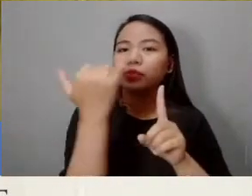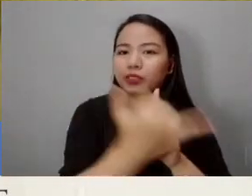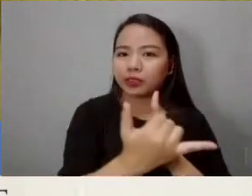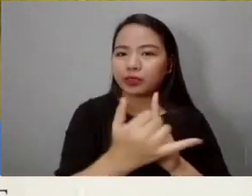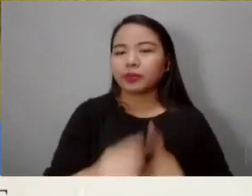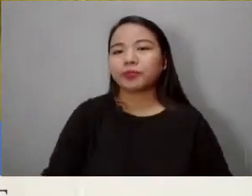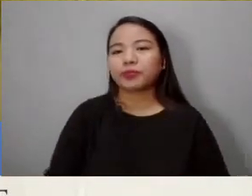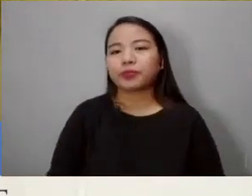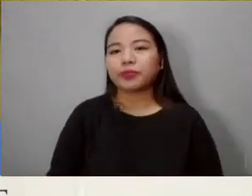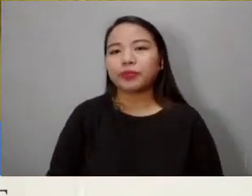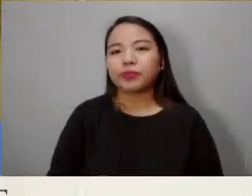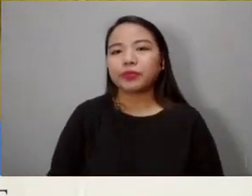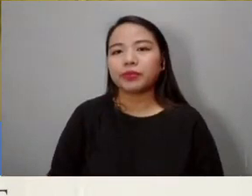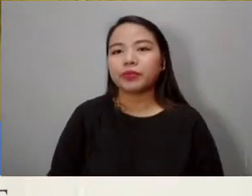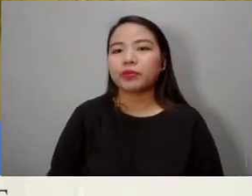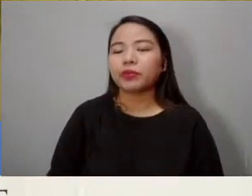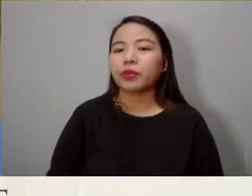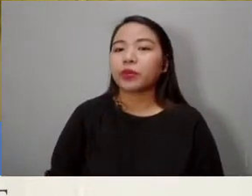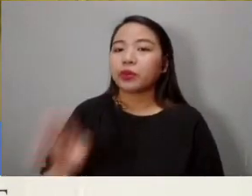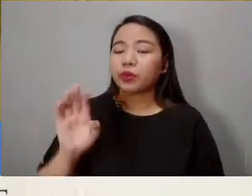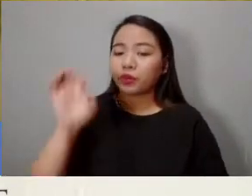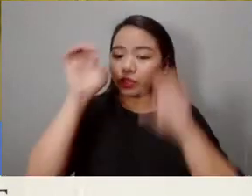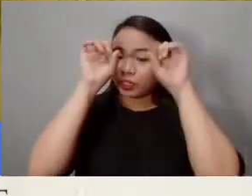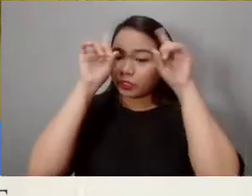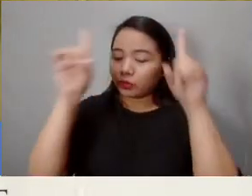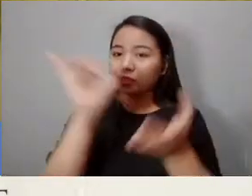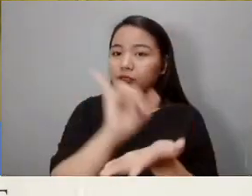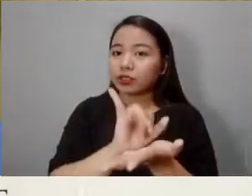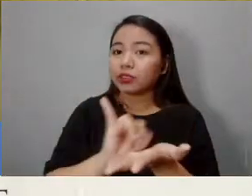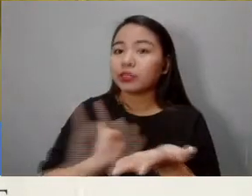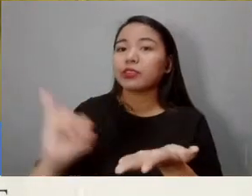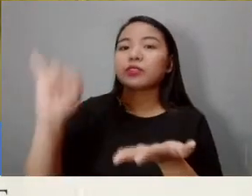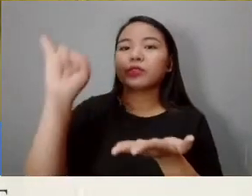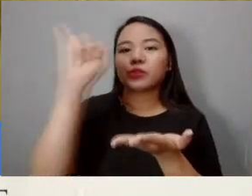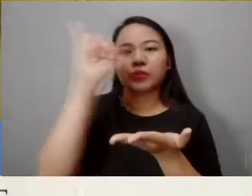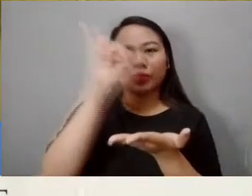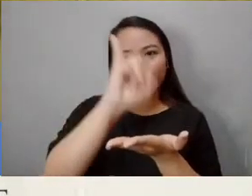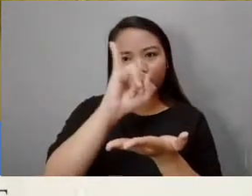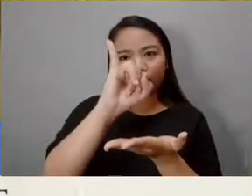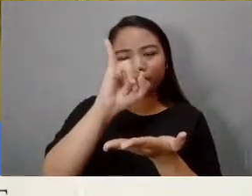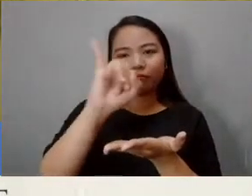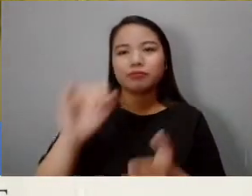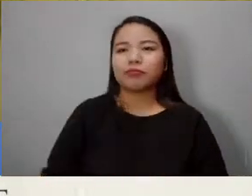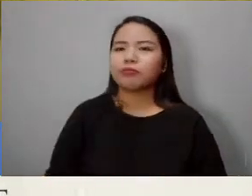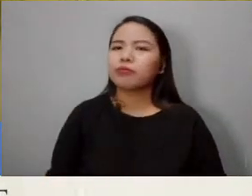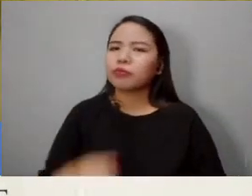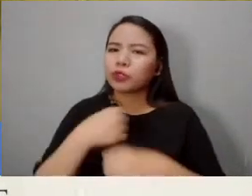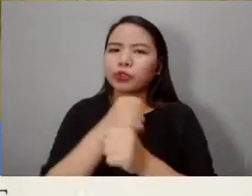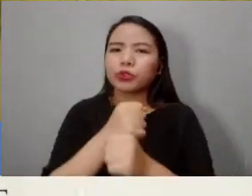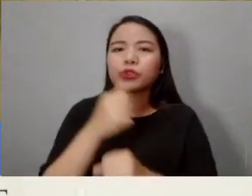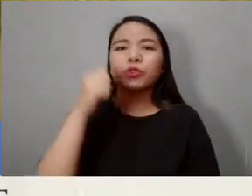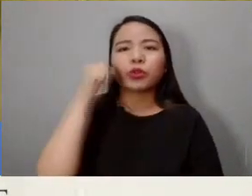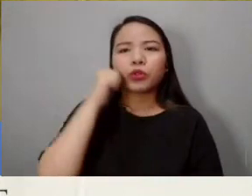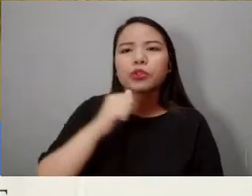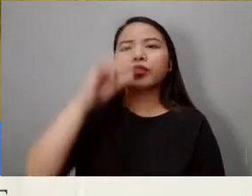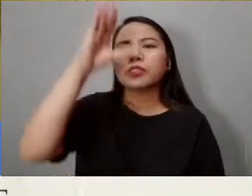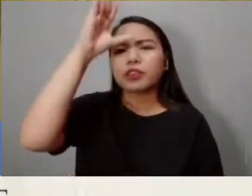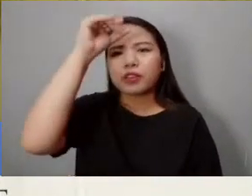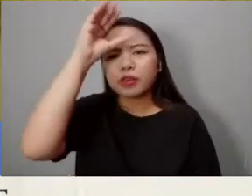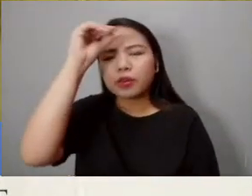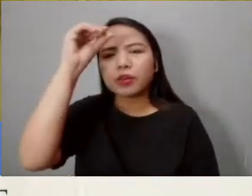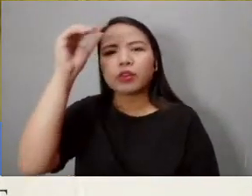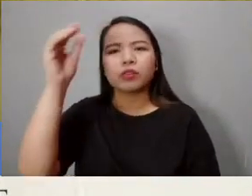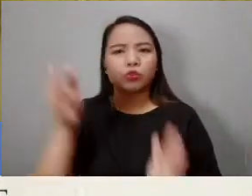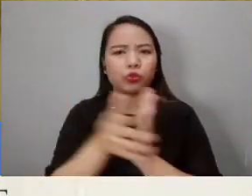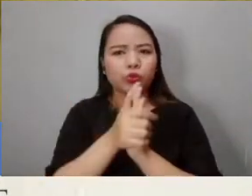Your educational institutions produce men and women equipped with knowledge and